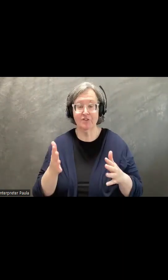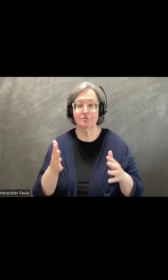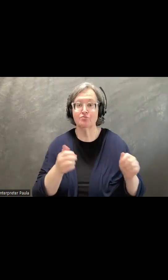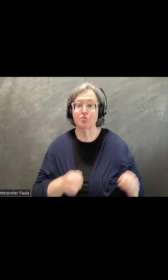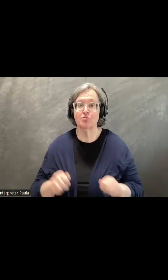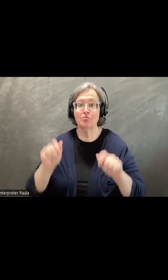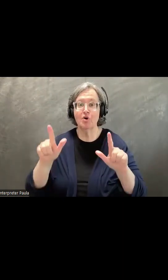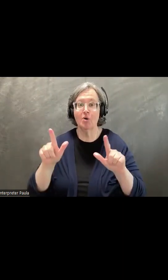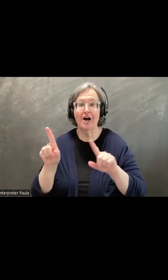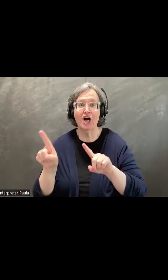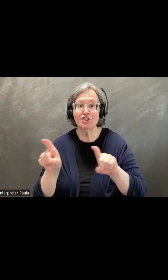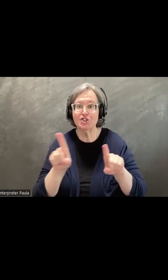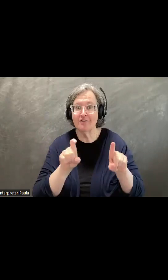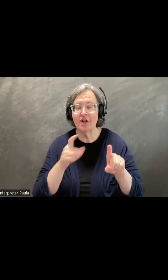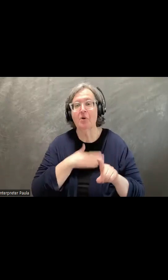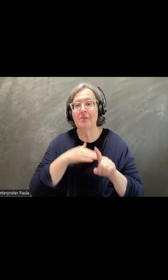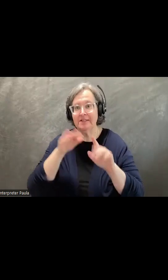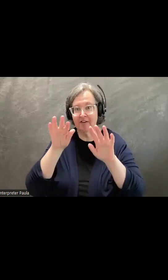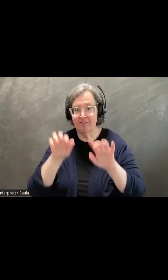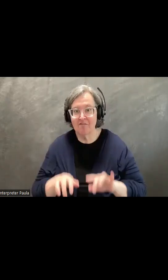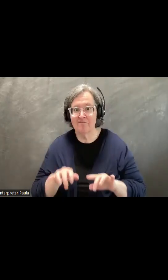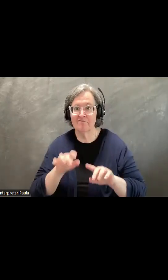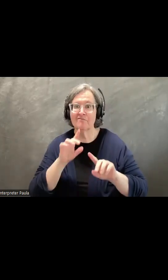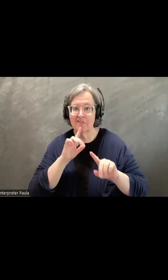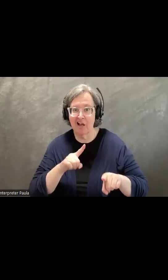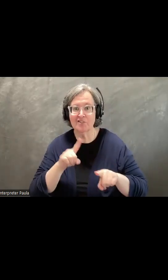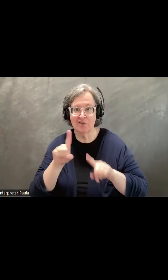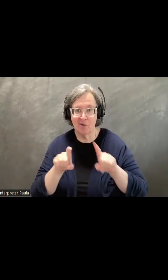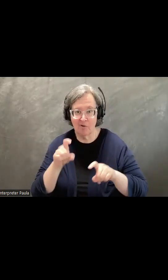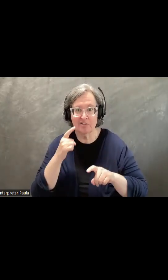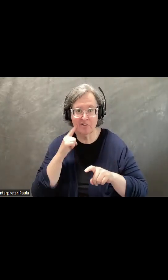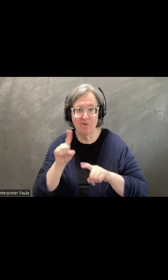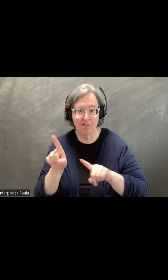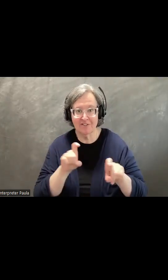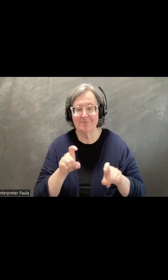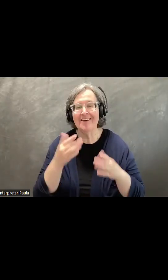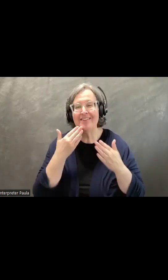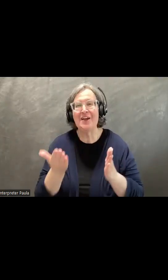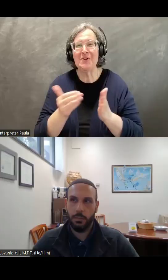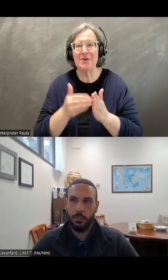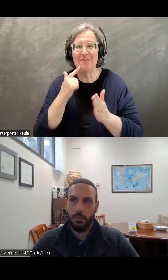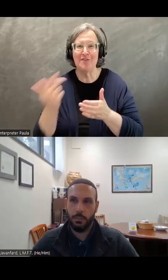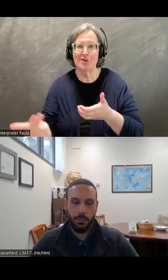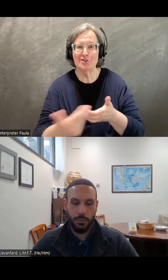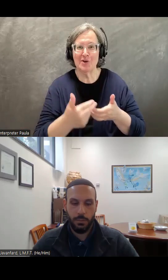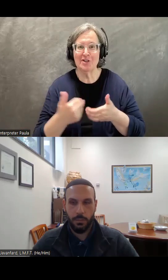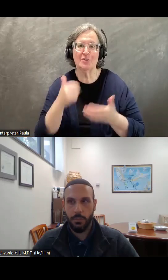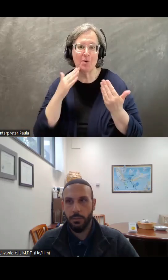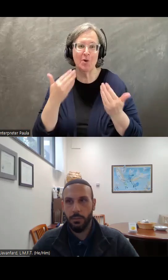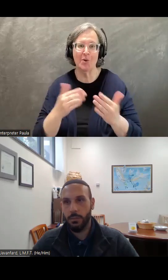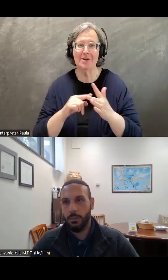browser. Please take a few moments to complete that for us. Thank you again for joining us, and we'll begin our presentation.